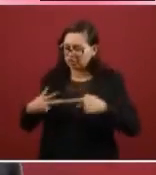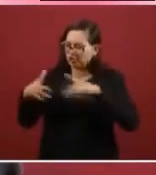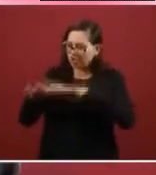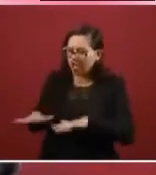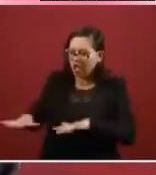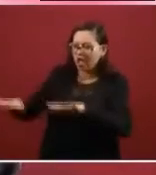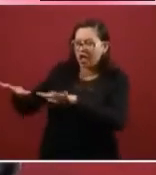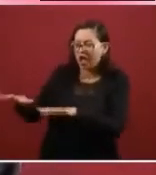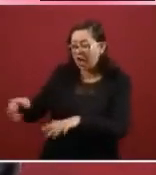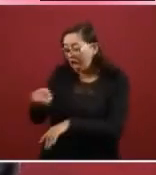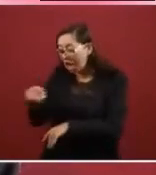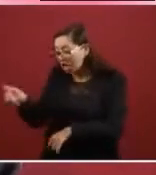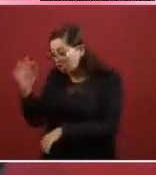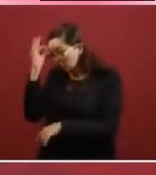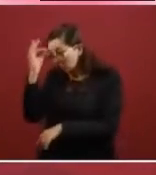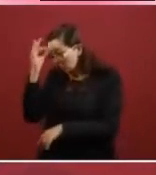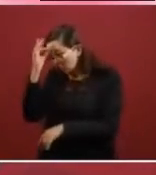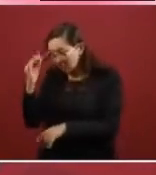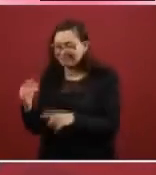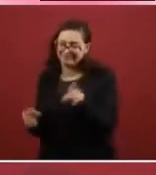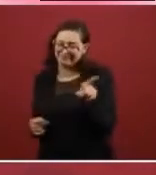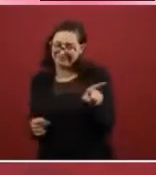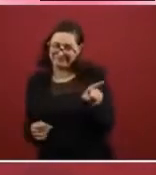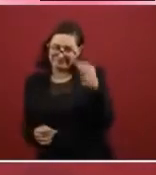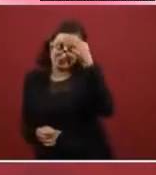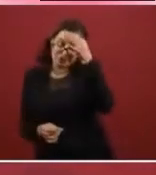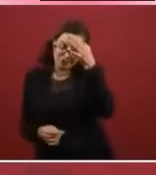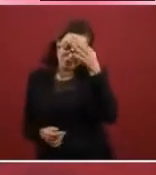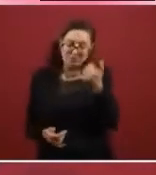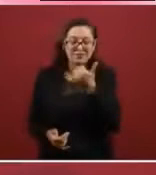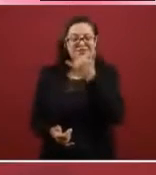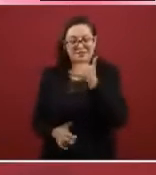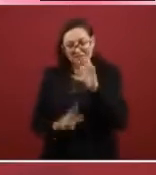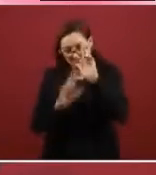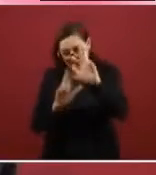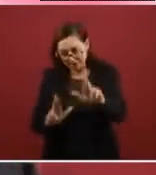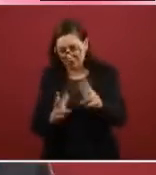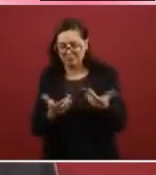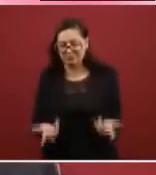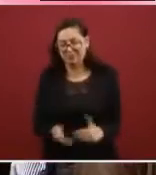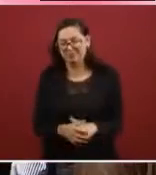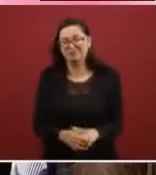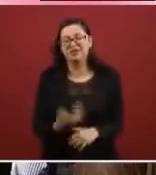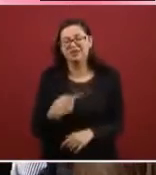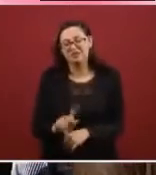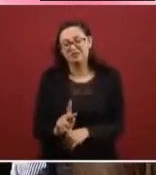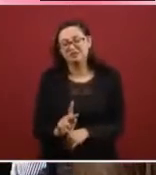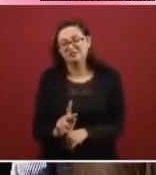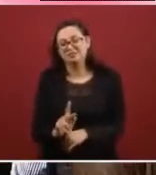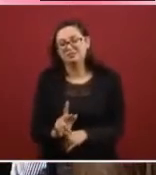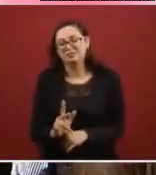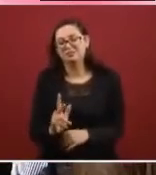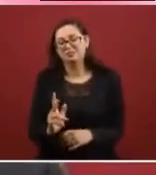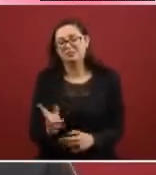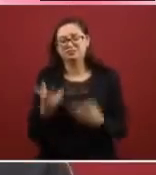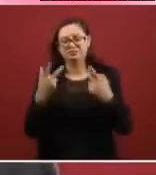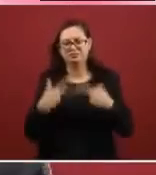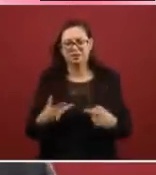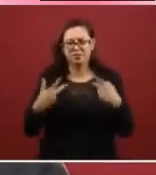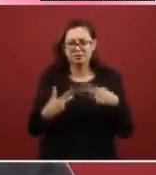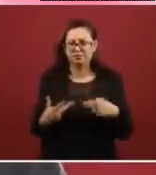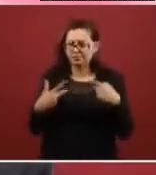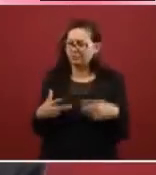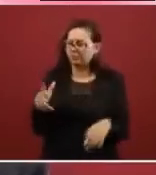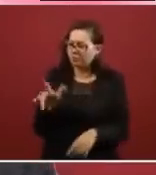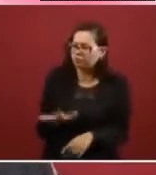pueblo es tonto. Dumb tonto are the people. Are the people are stupid. With my respect to